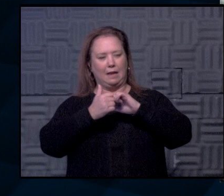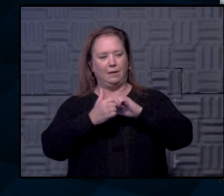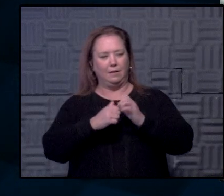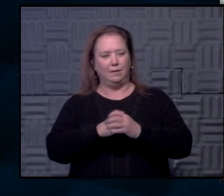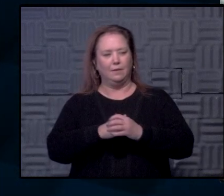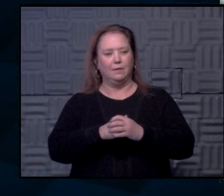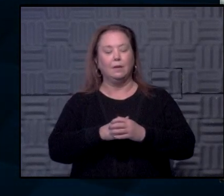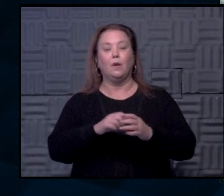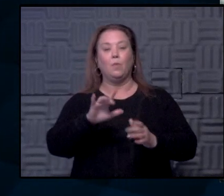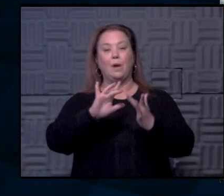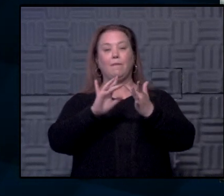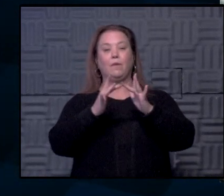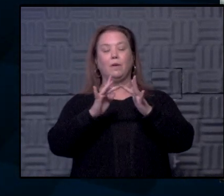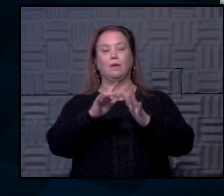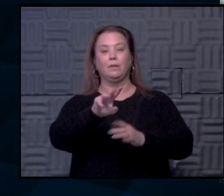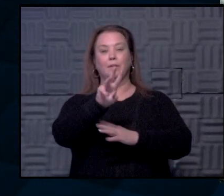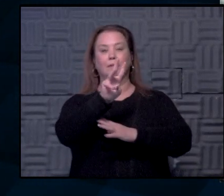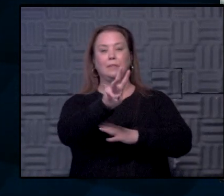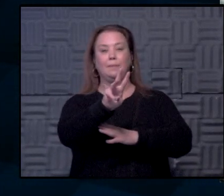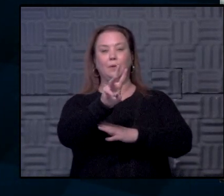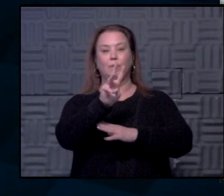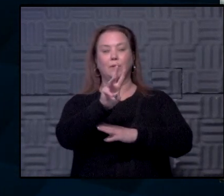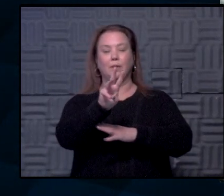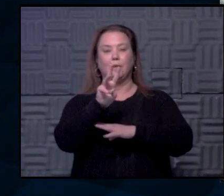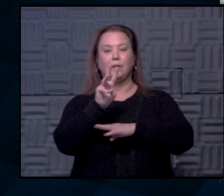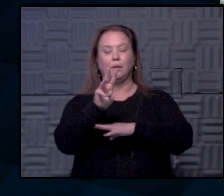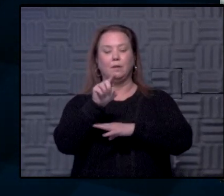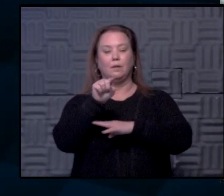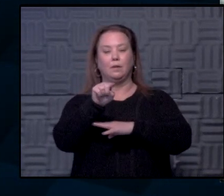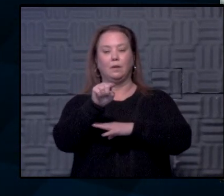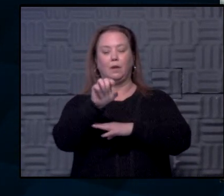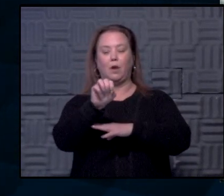Okay, so we have a website. It's